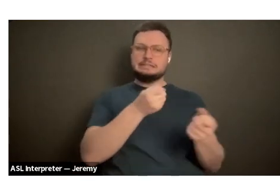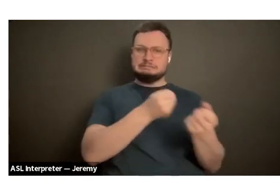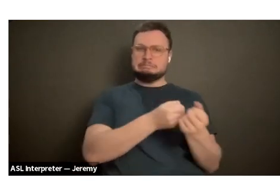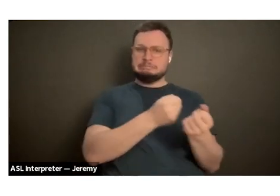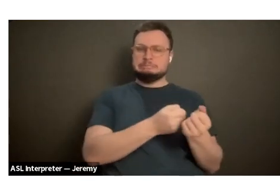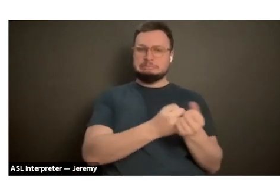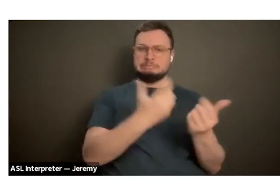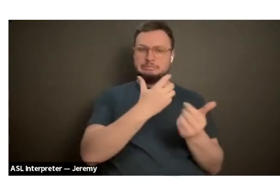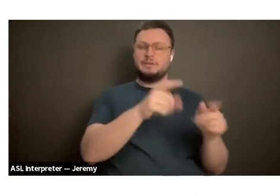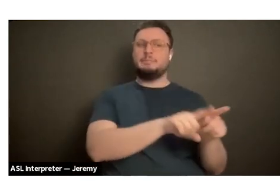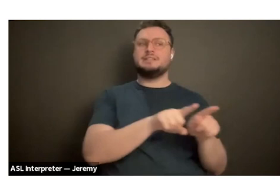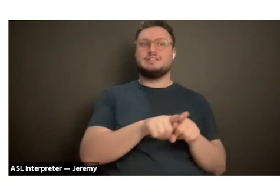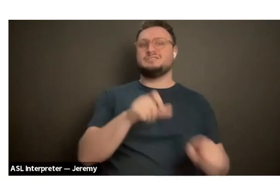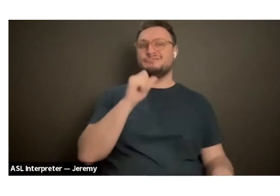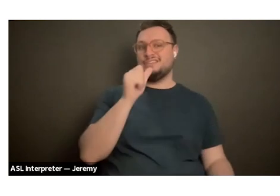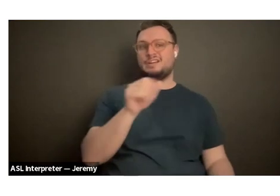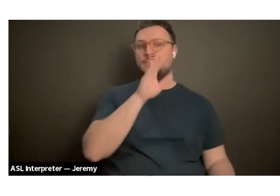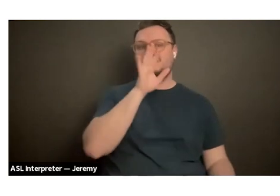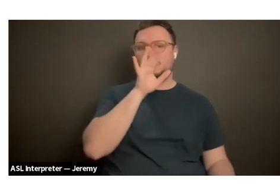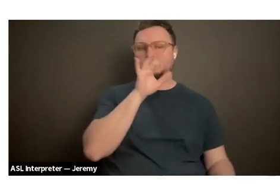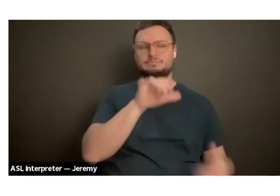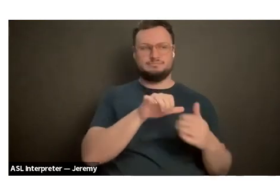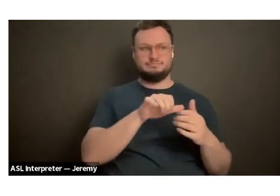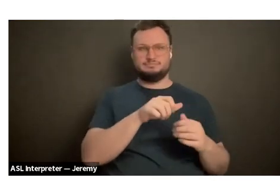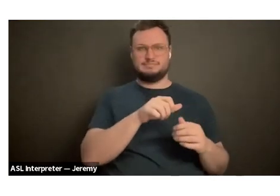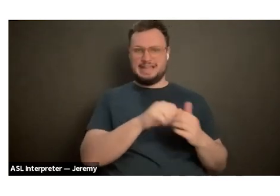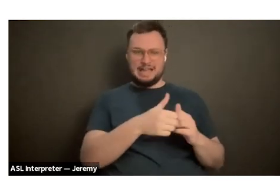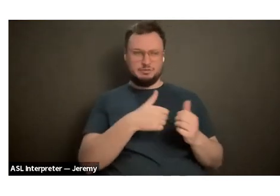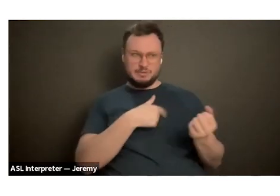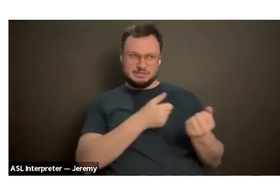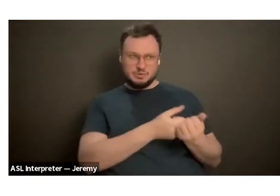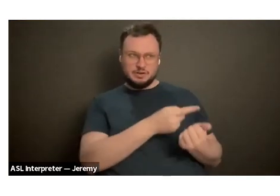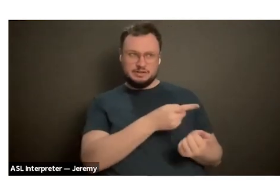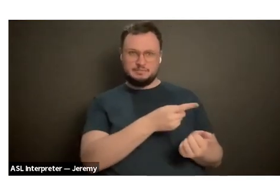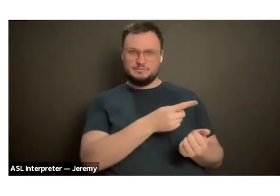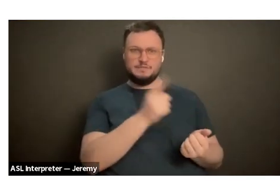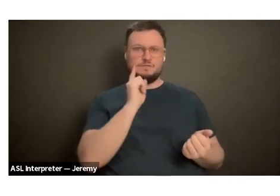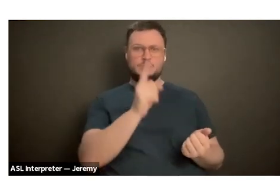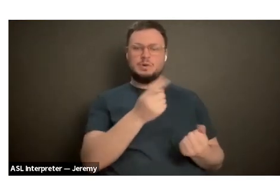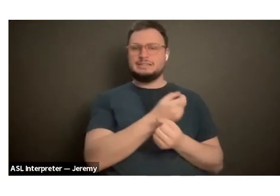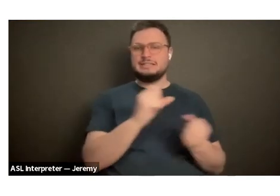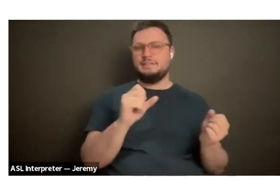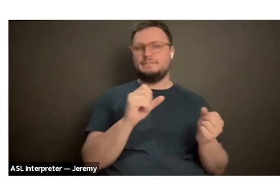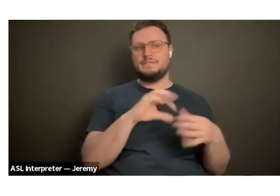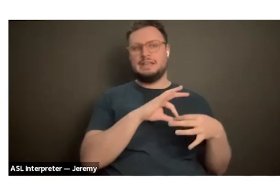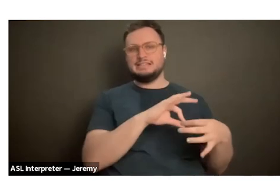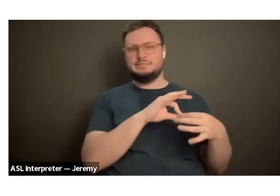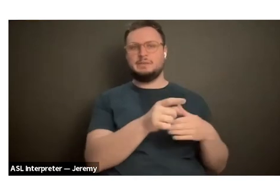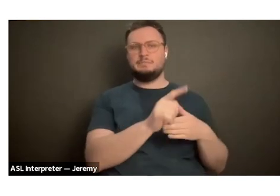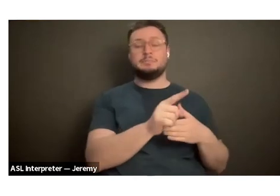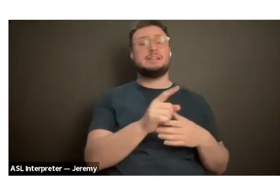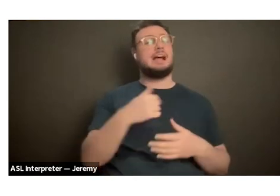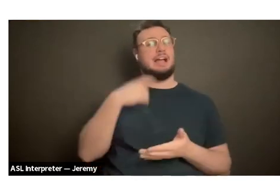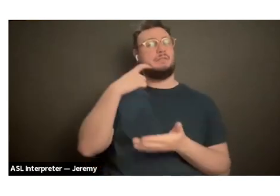do I support him when it comes to having safe and intimate moments? I recognize this will be a team effort, including my mom and